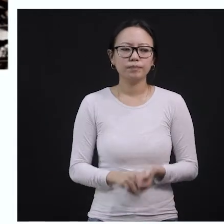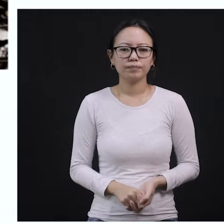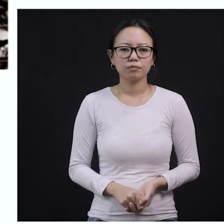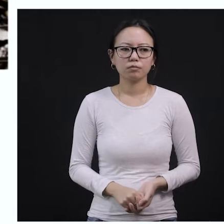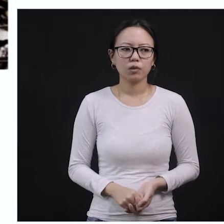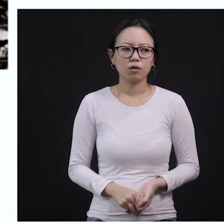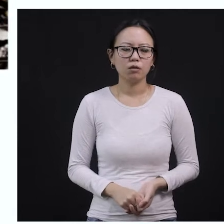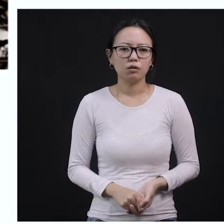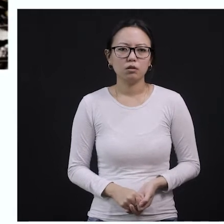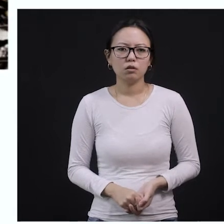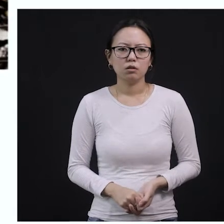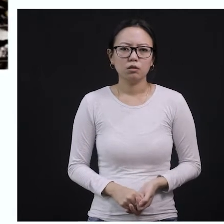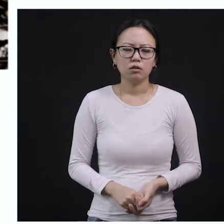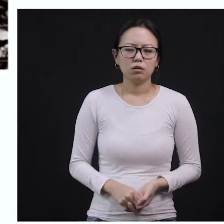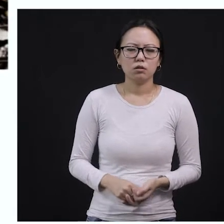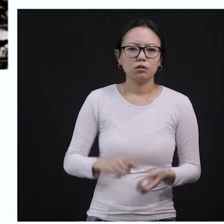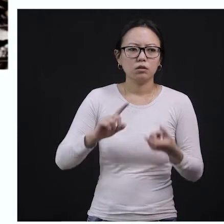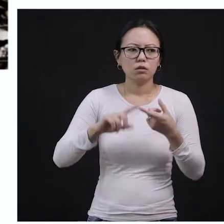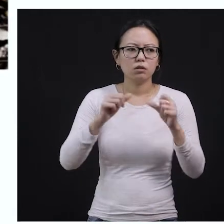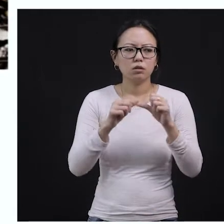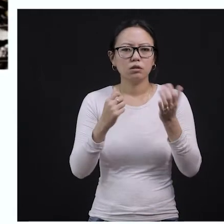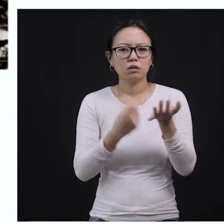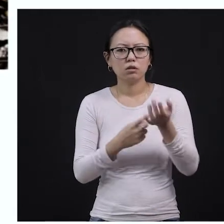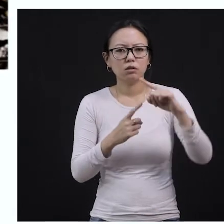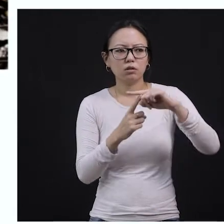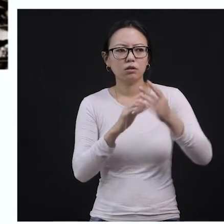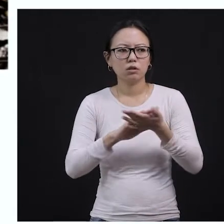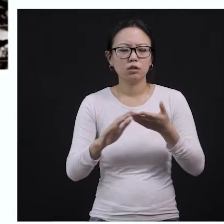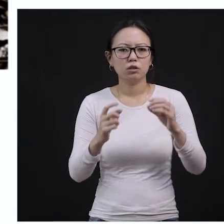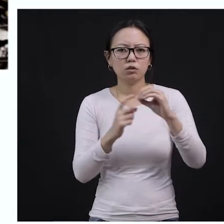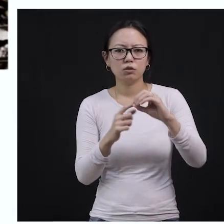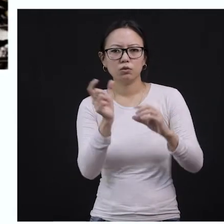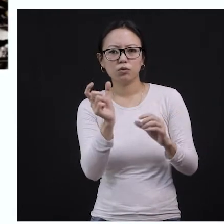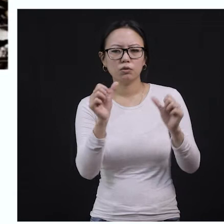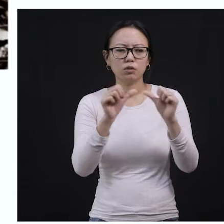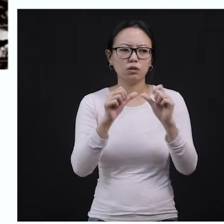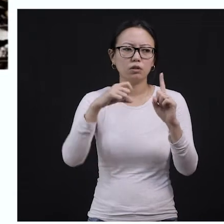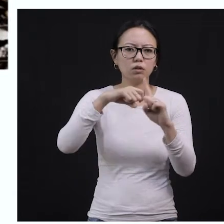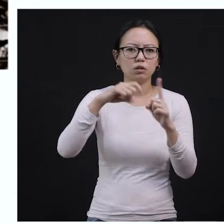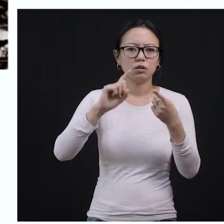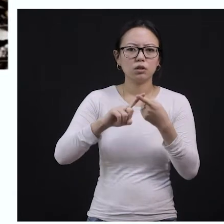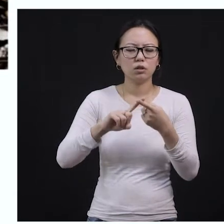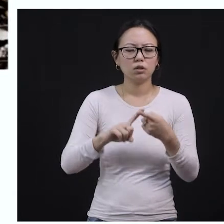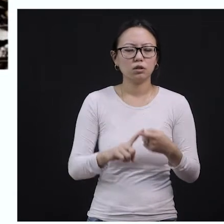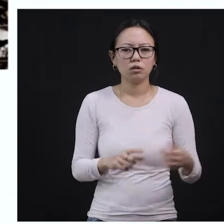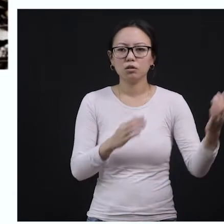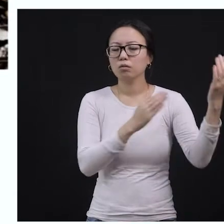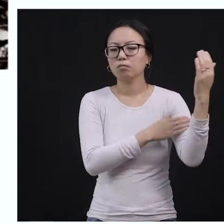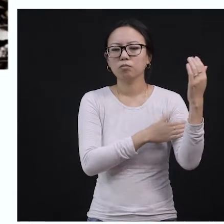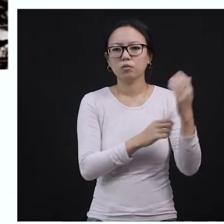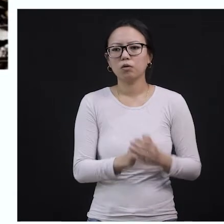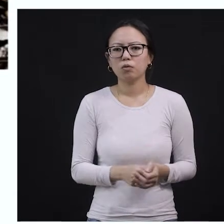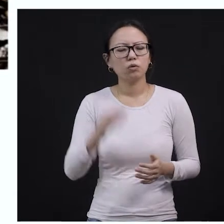the power, the intensity, all right, the intensity of the earthquake is measured in Richter scale. All right. So we